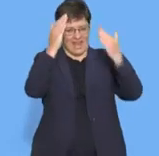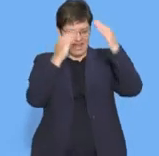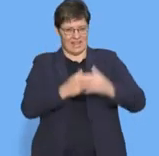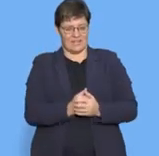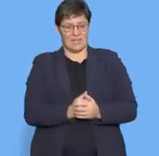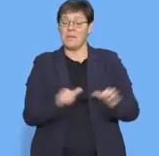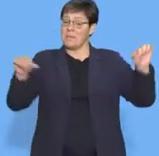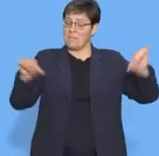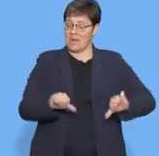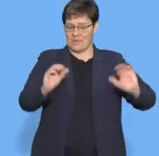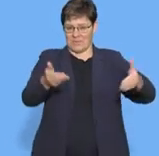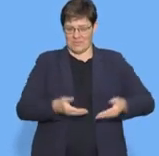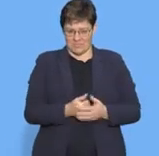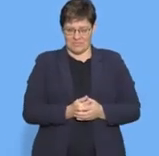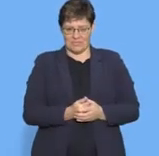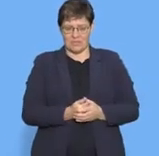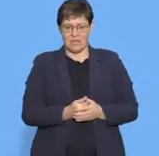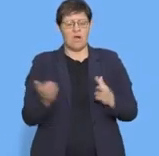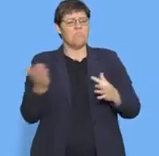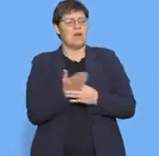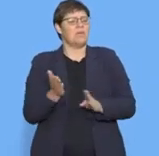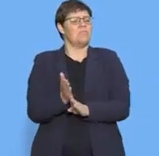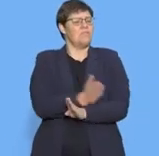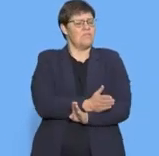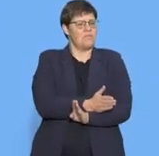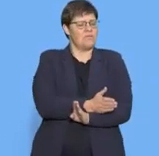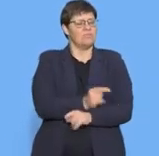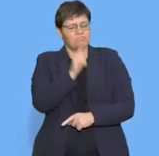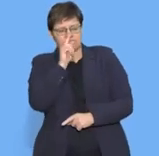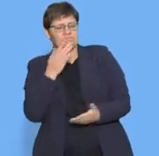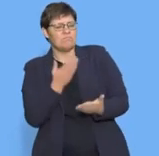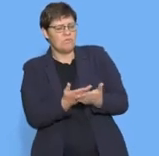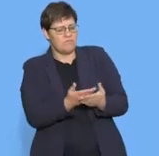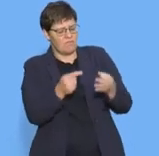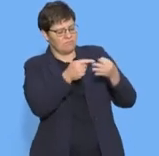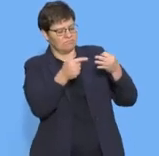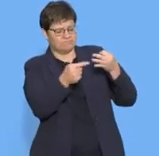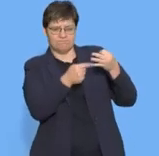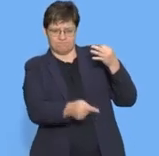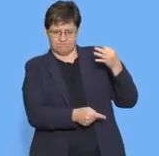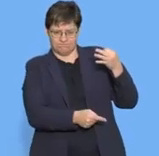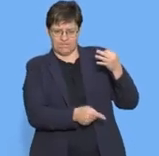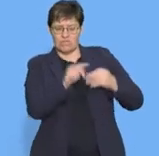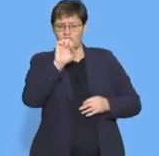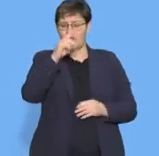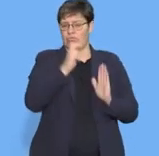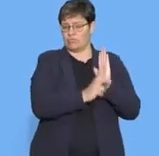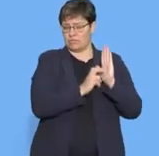Hi, welcome back. So before the break, we were talking about the proofs of the three trigonometry